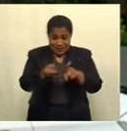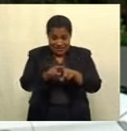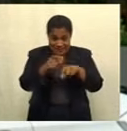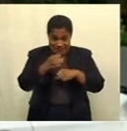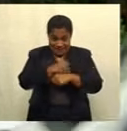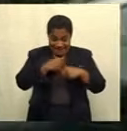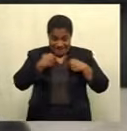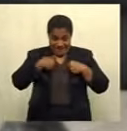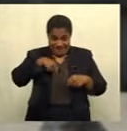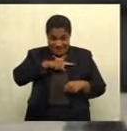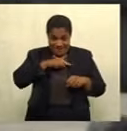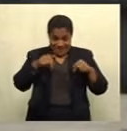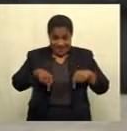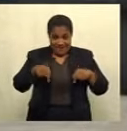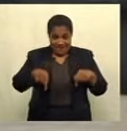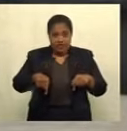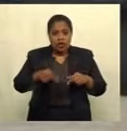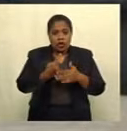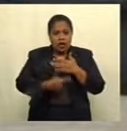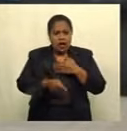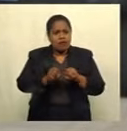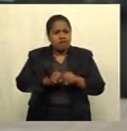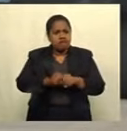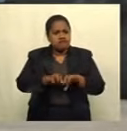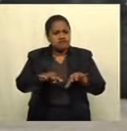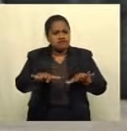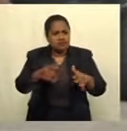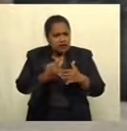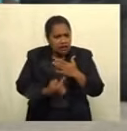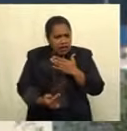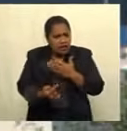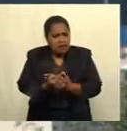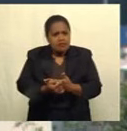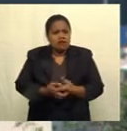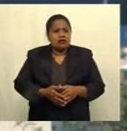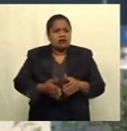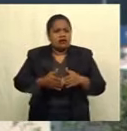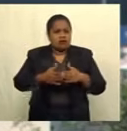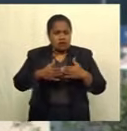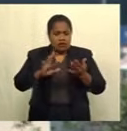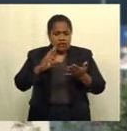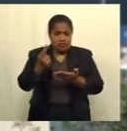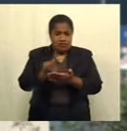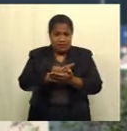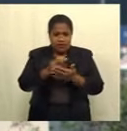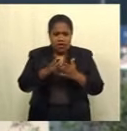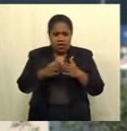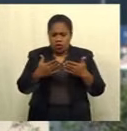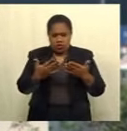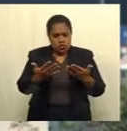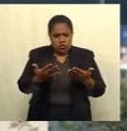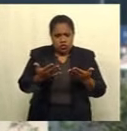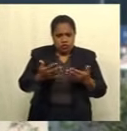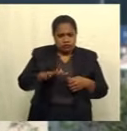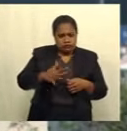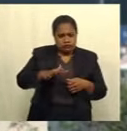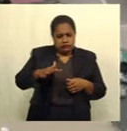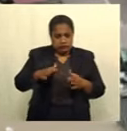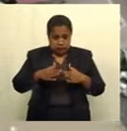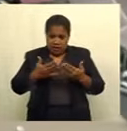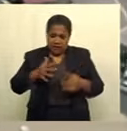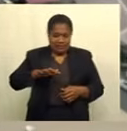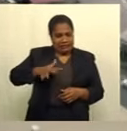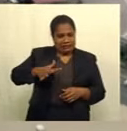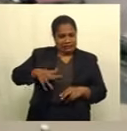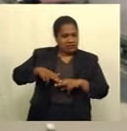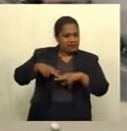hardest by the pandemic, and with recovery trajectories shifted further down the line, the situation is not looking too favorable for